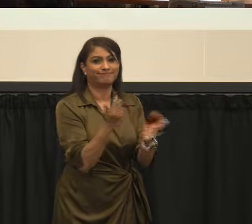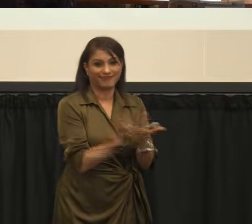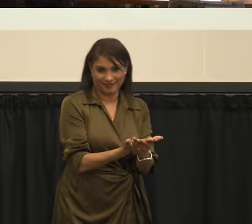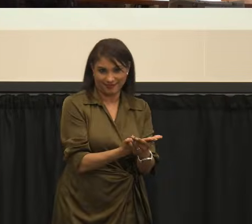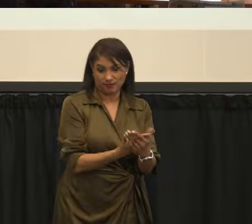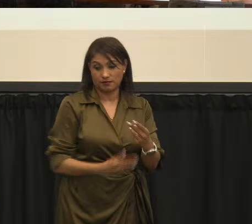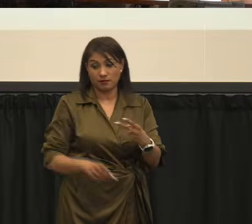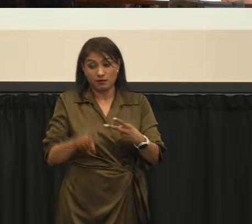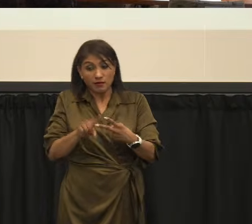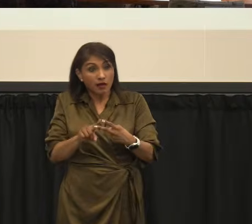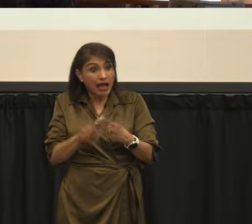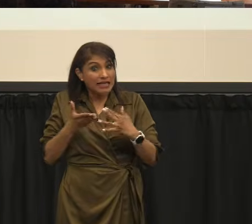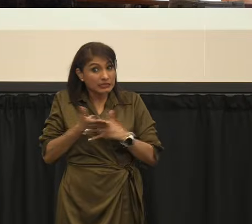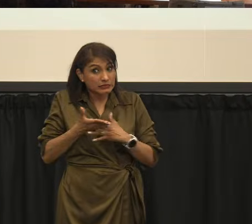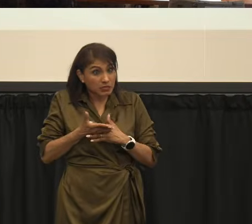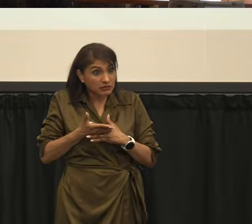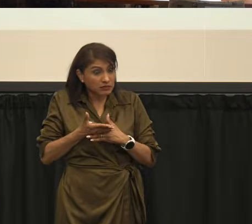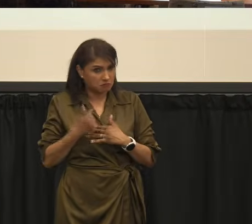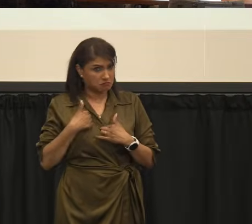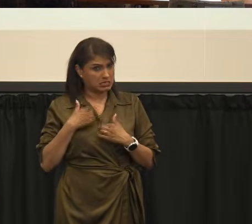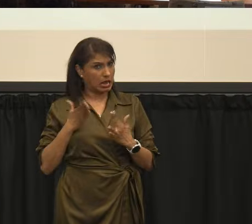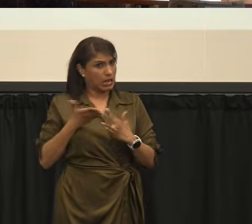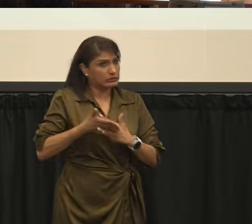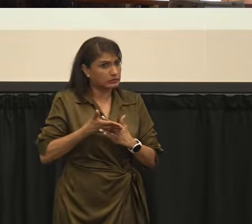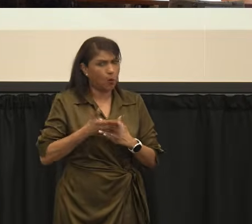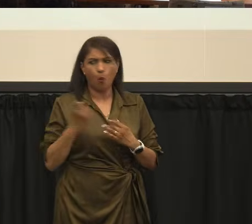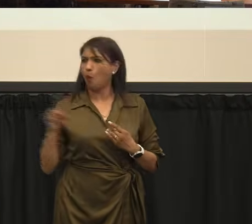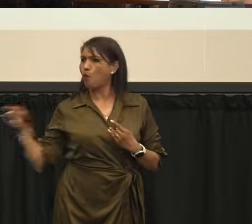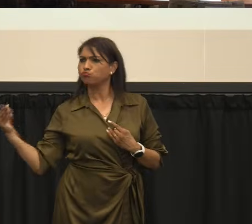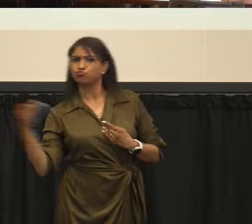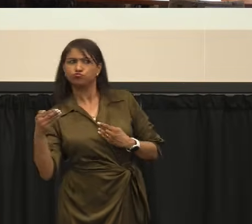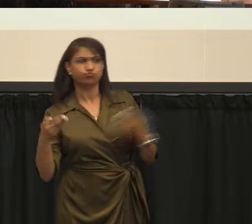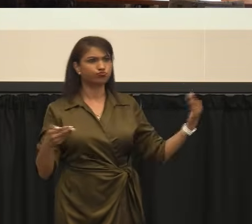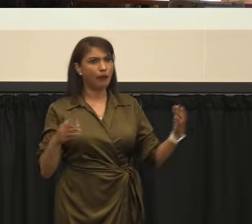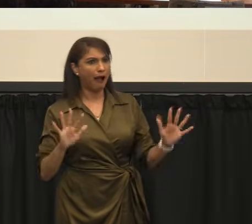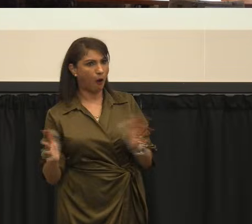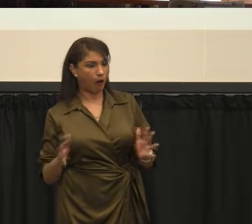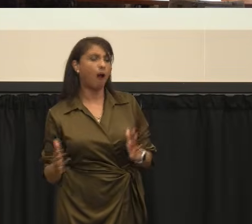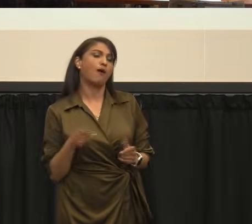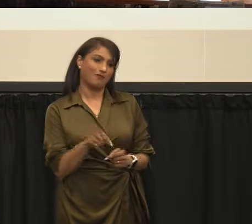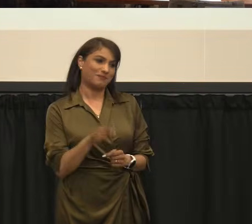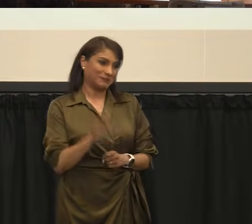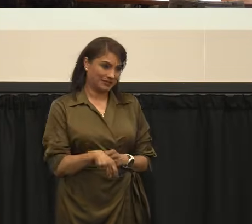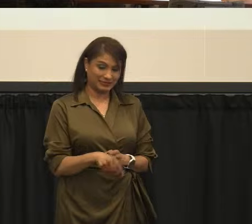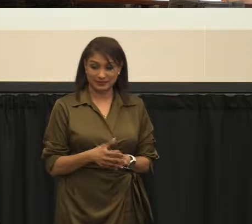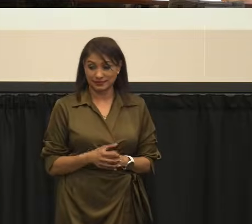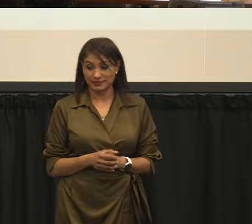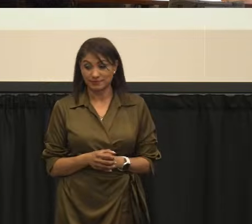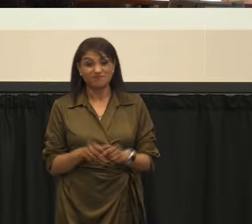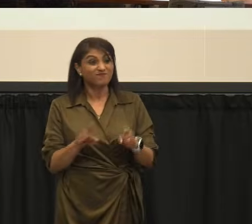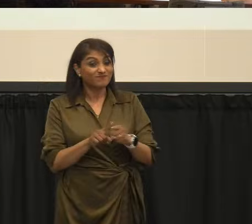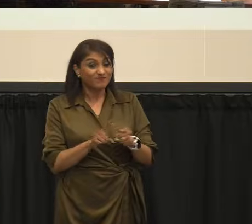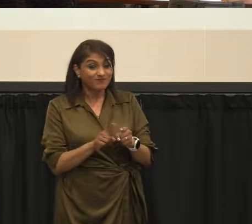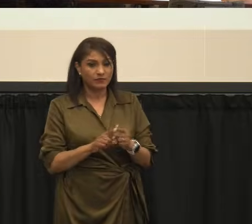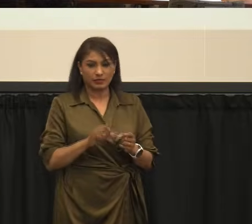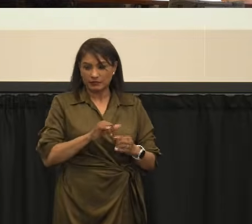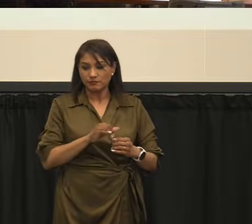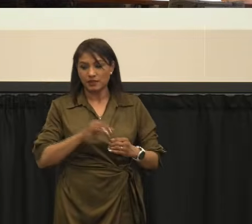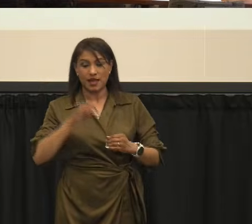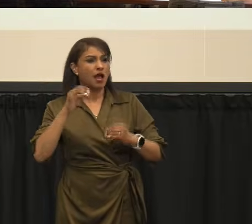simple, easy to navigate. Is it accessible? Can I access it? How do I access it?